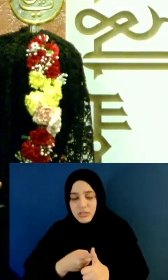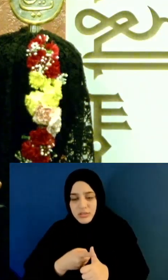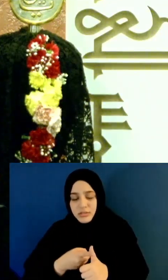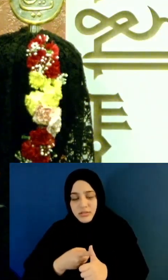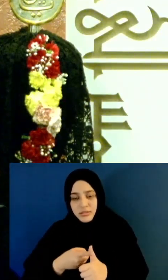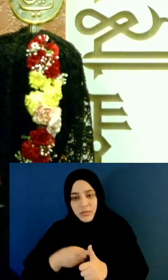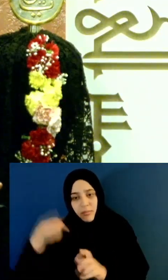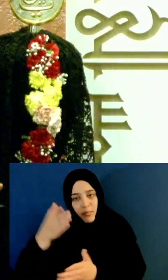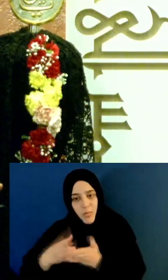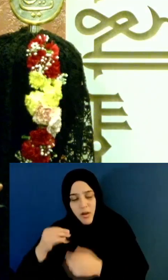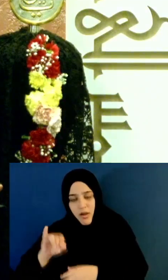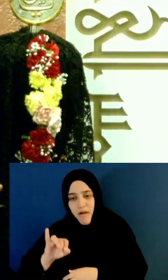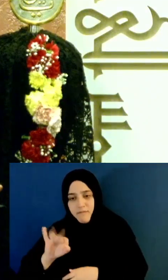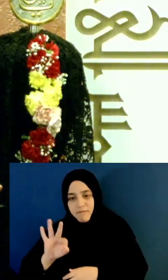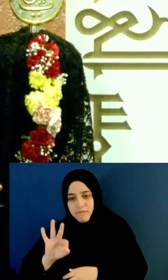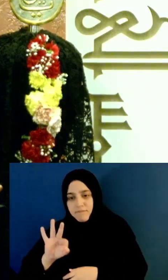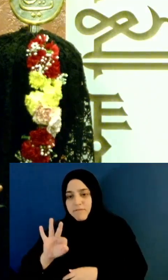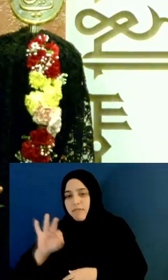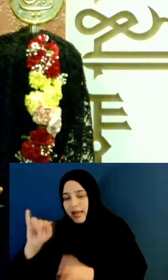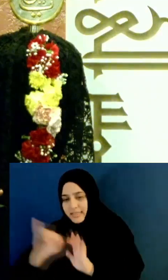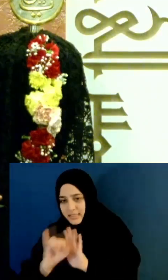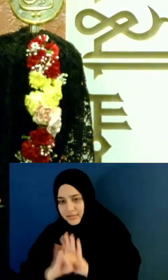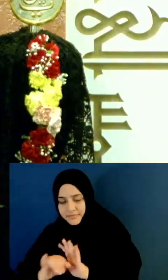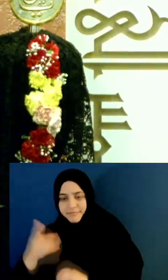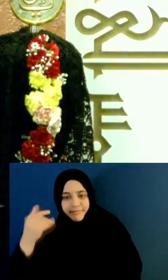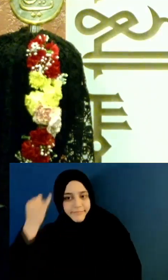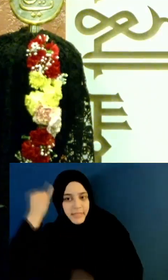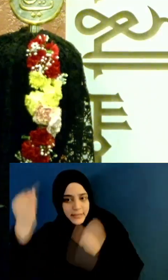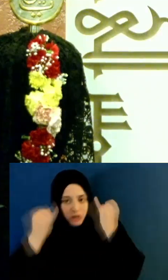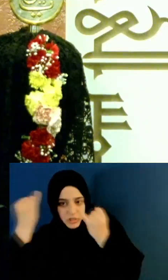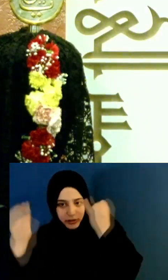Second difference on ideology is freedom.